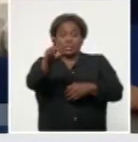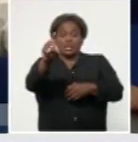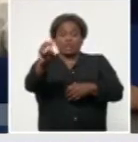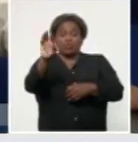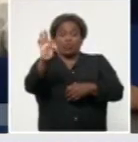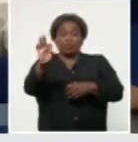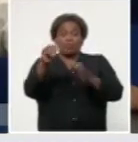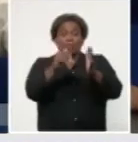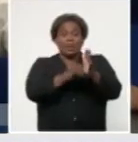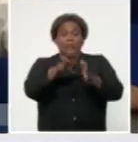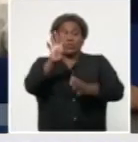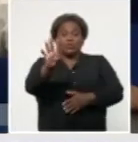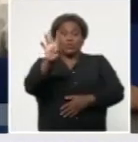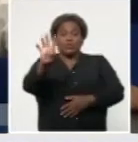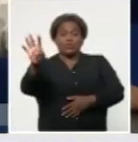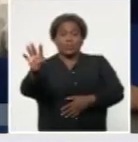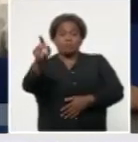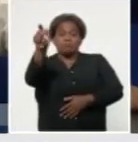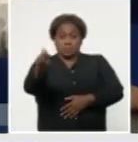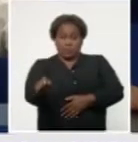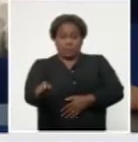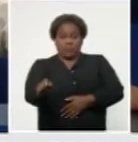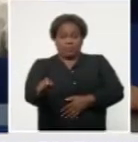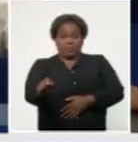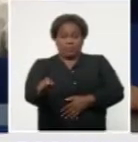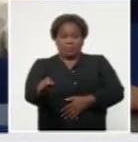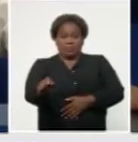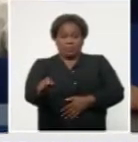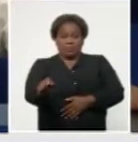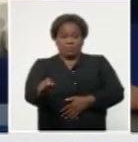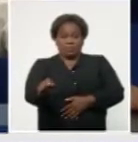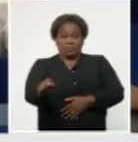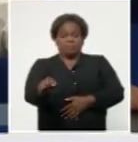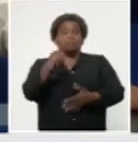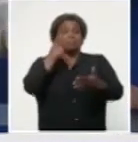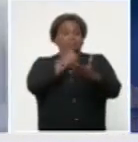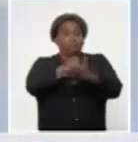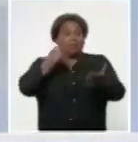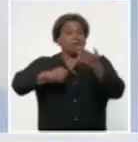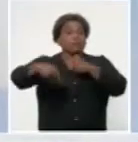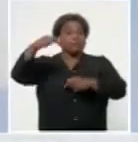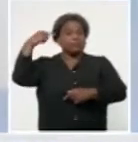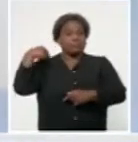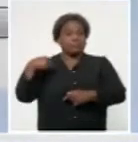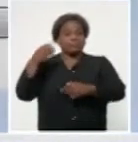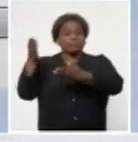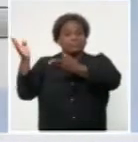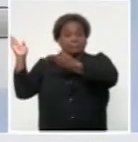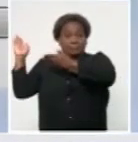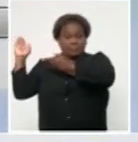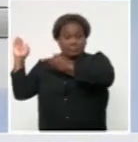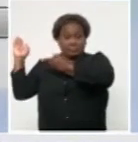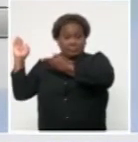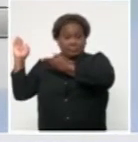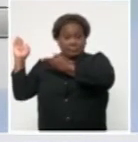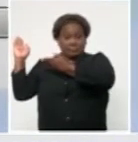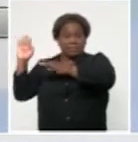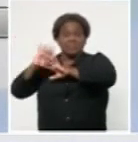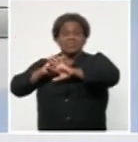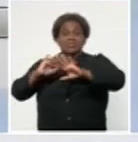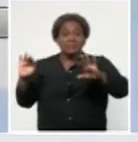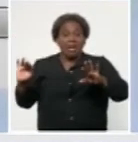Americas. Yesterday, 2,608 people died in the region, for a cumulative of